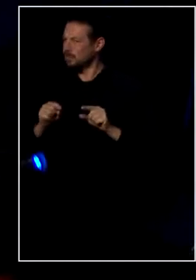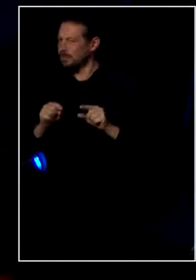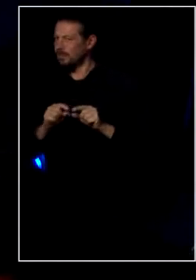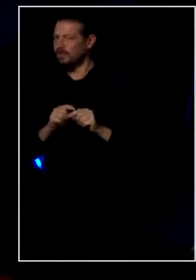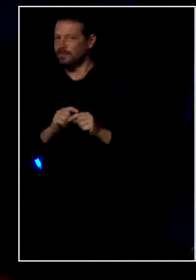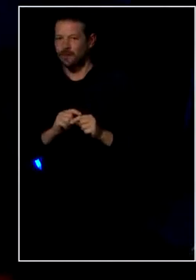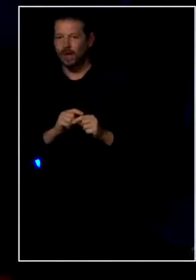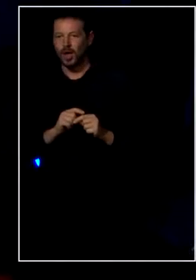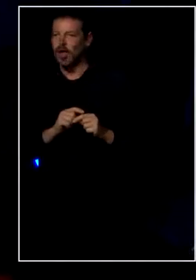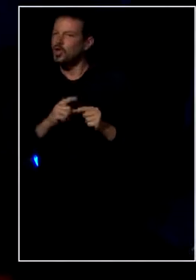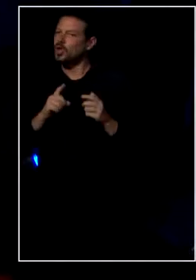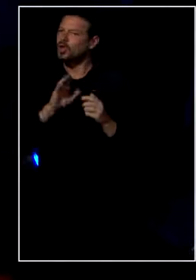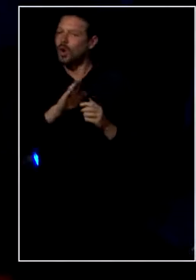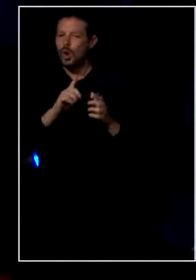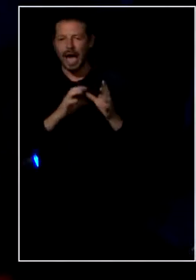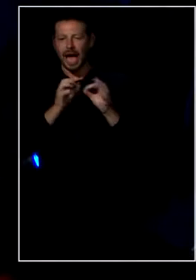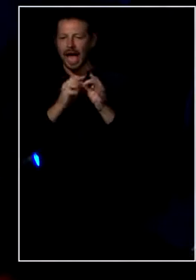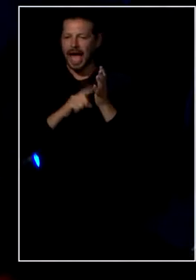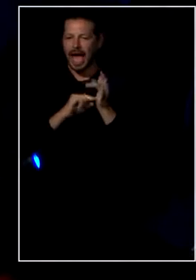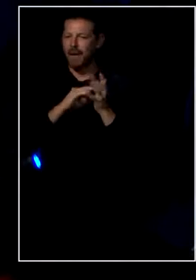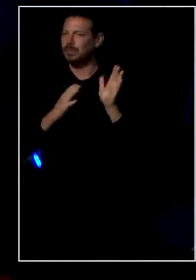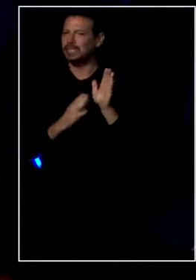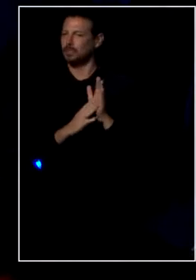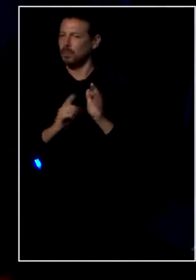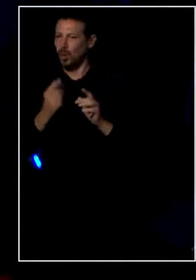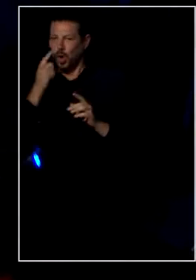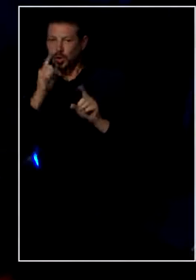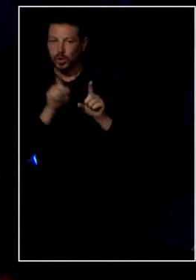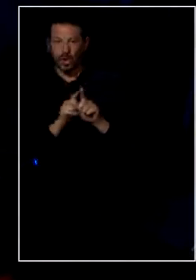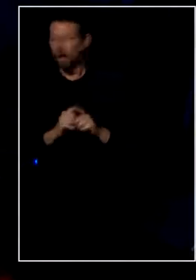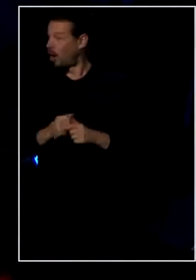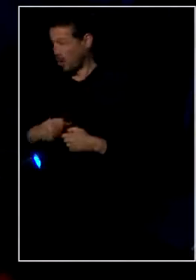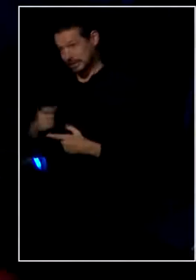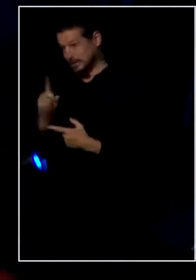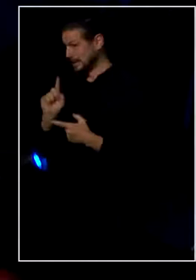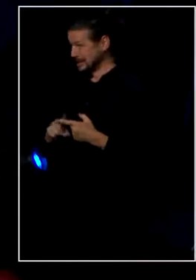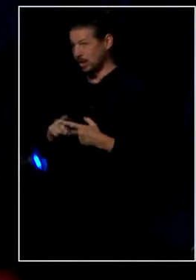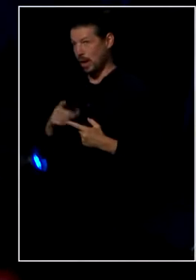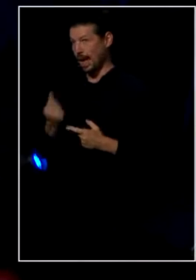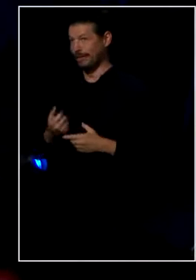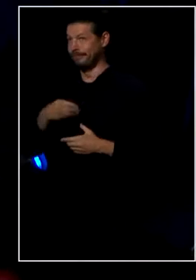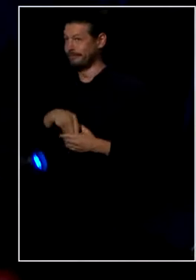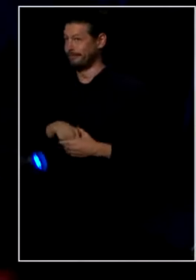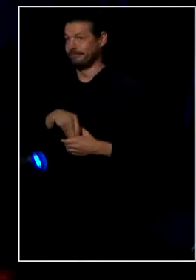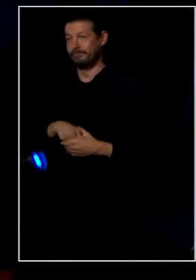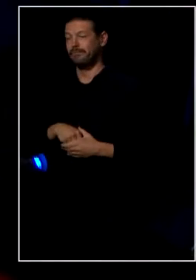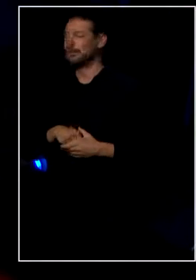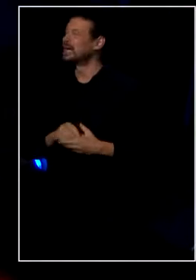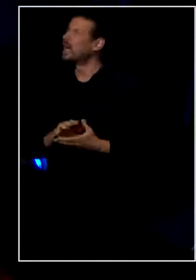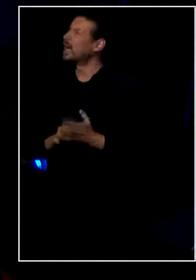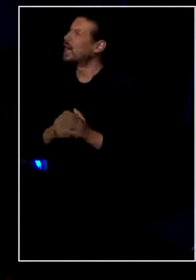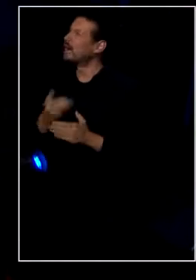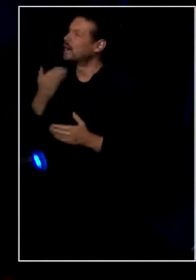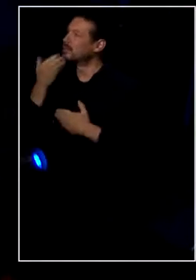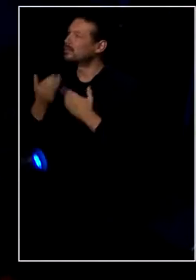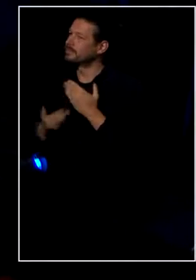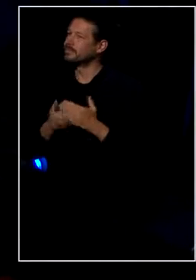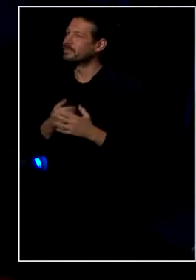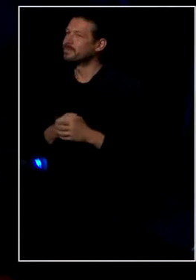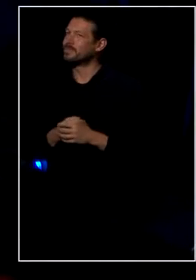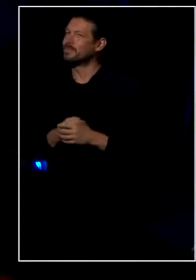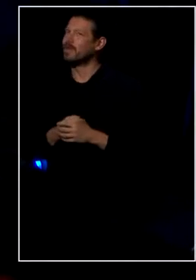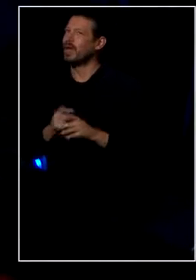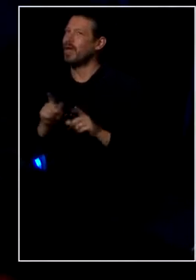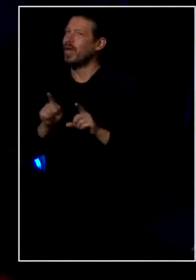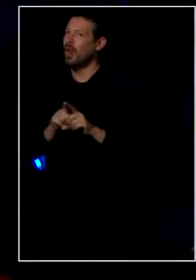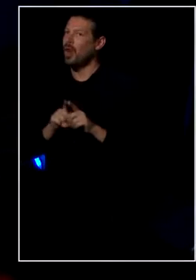your, ableism look like? Oh, it's still there. Let's see, how do I describe it? It's like all the